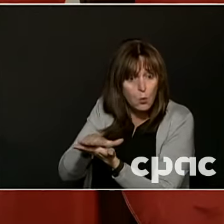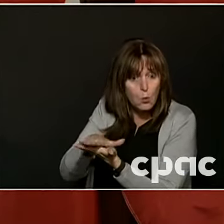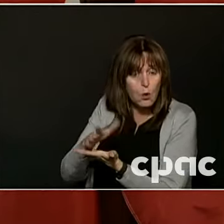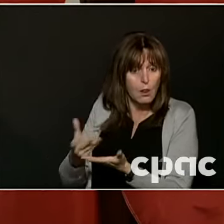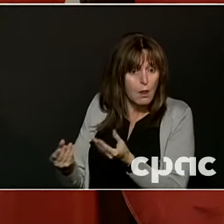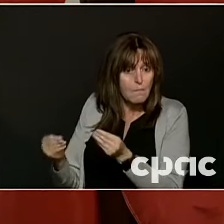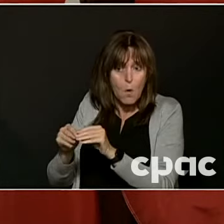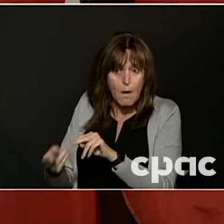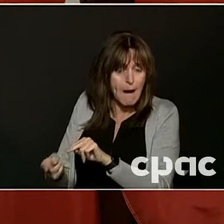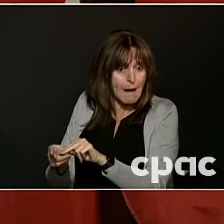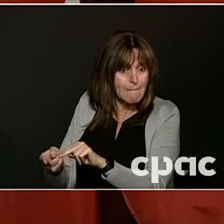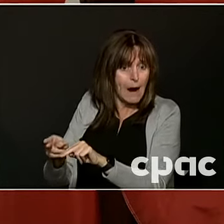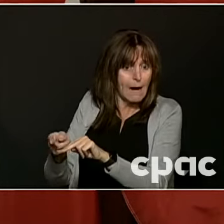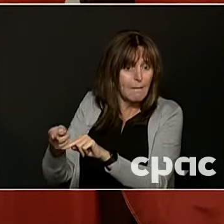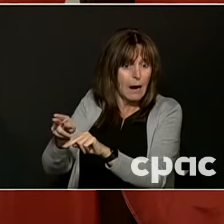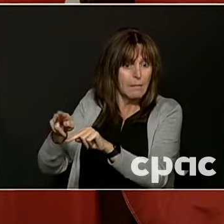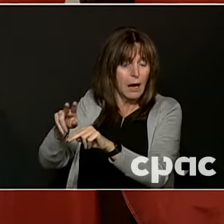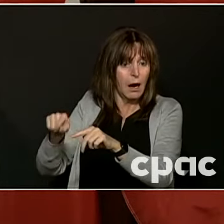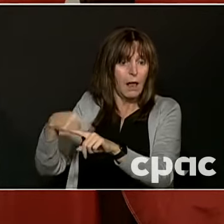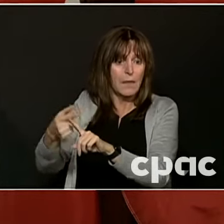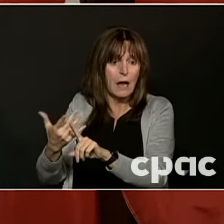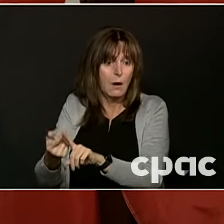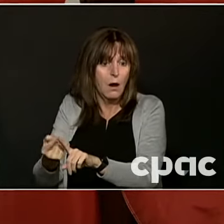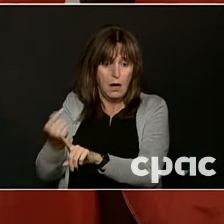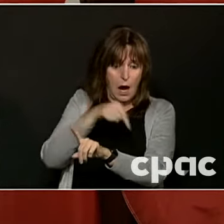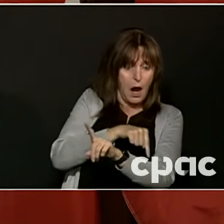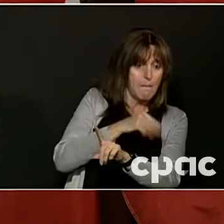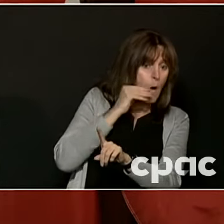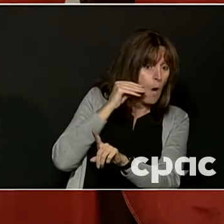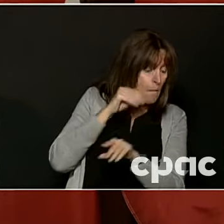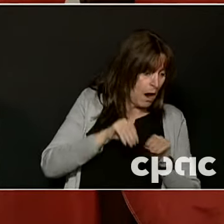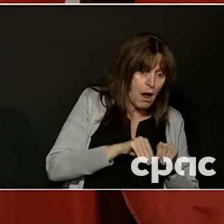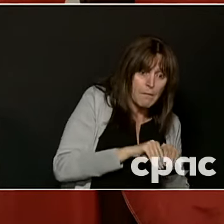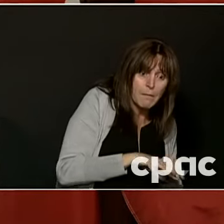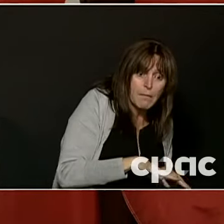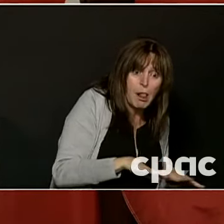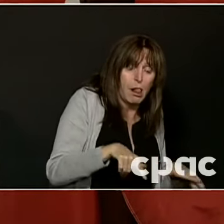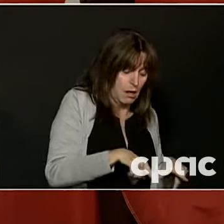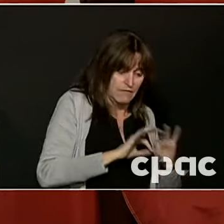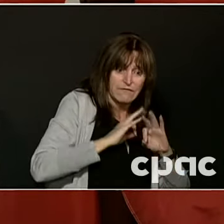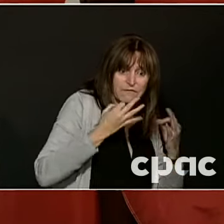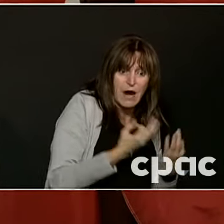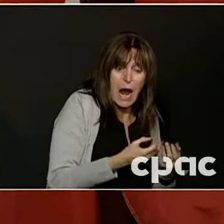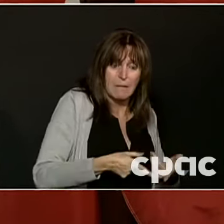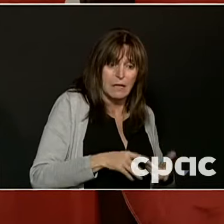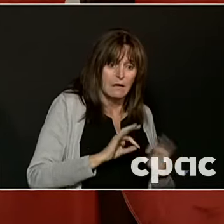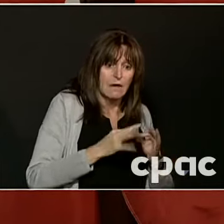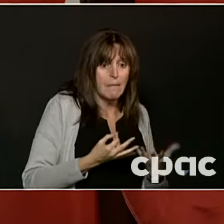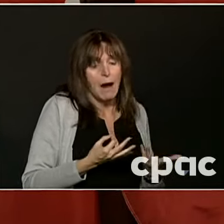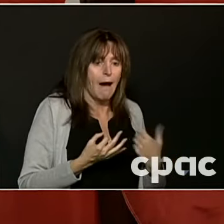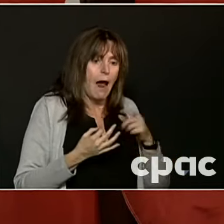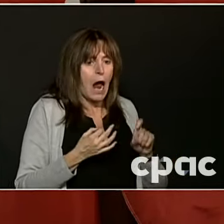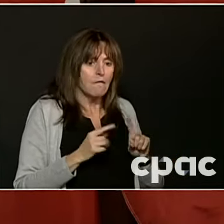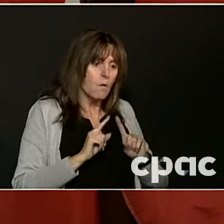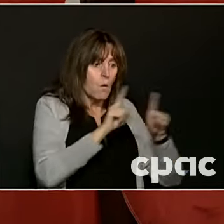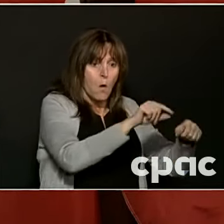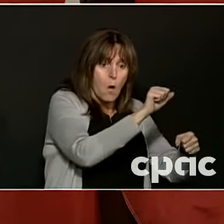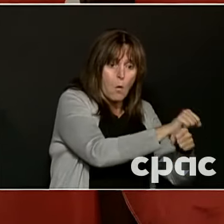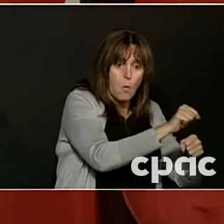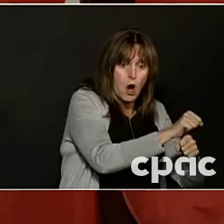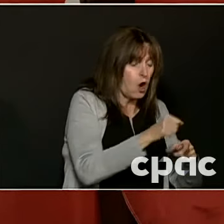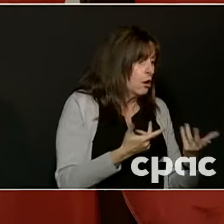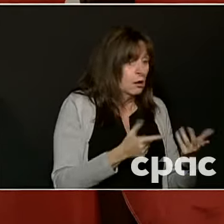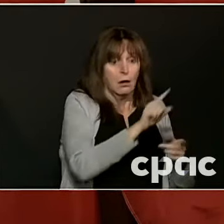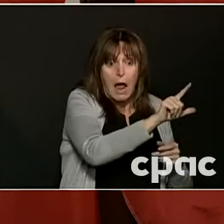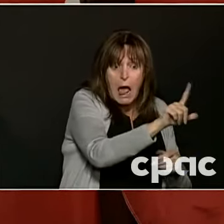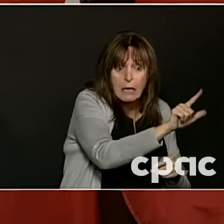it starts going to long-term care homes. And there's more outbreaks there. Dr. Huyer's alluded to that. So in a sense, we see that mirroring itself. Where you get